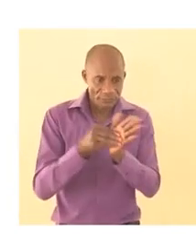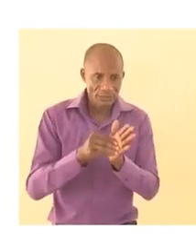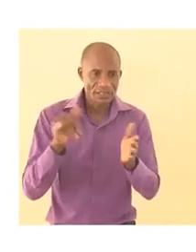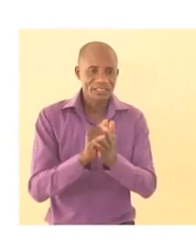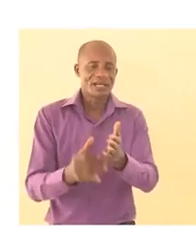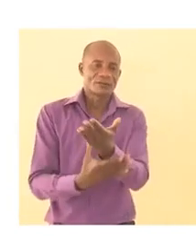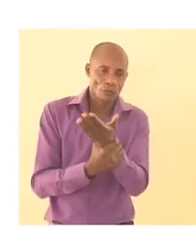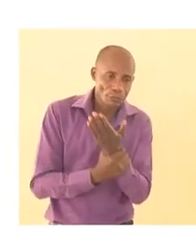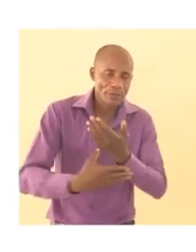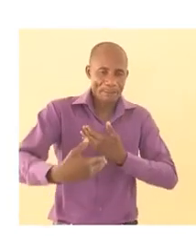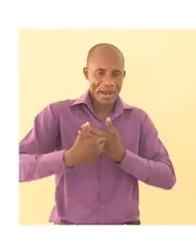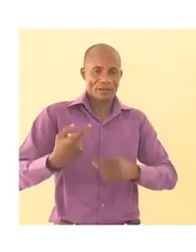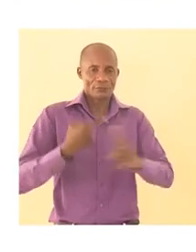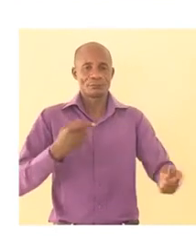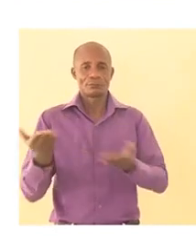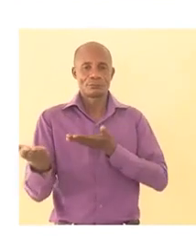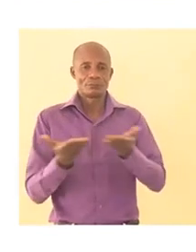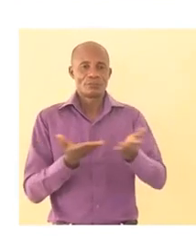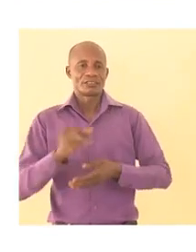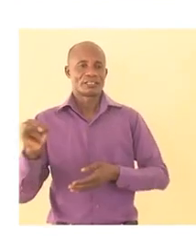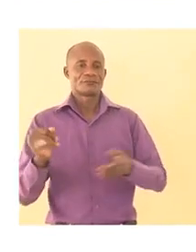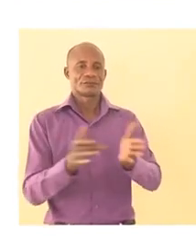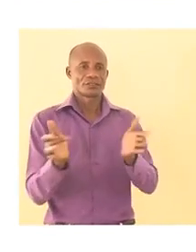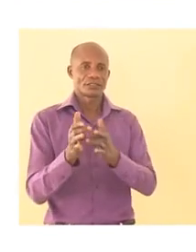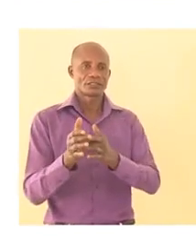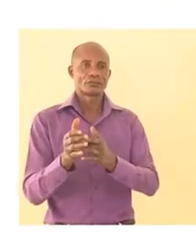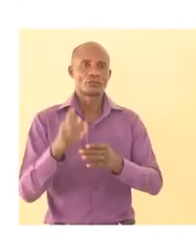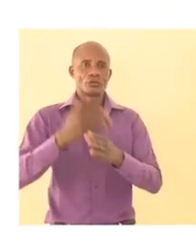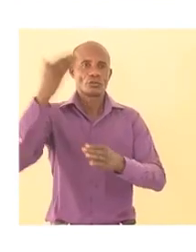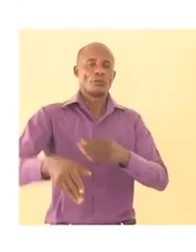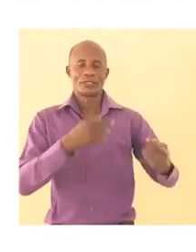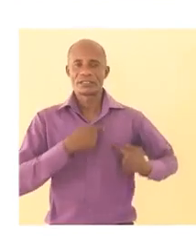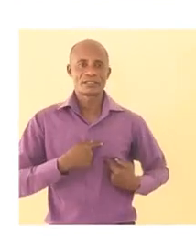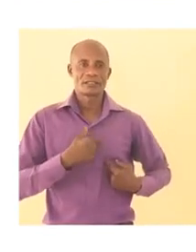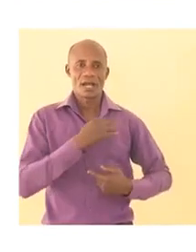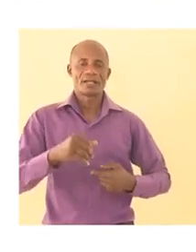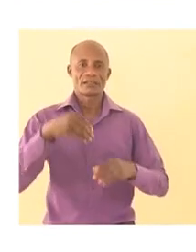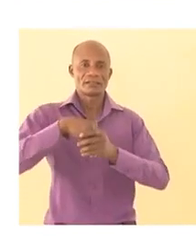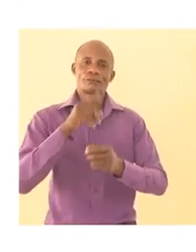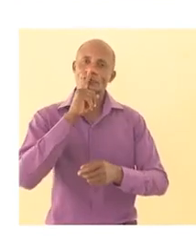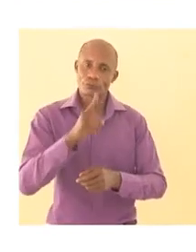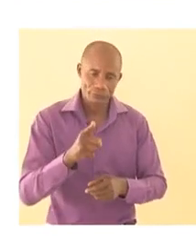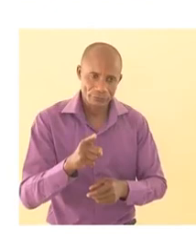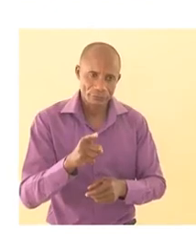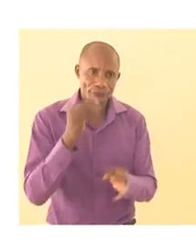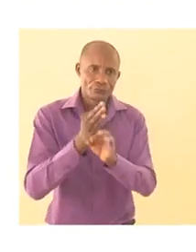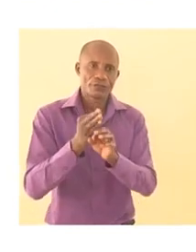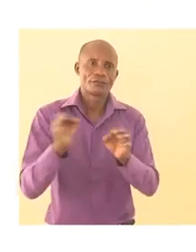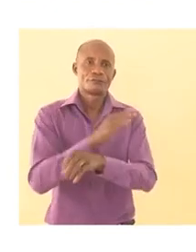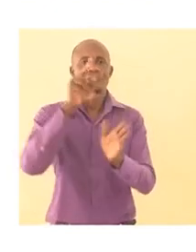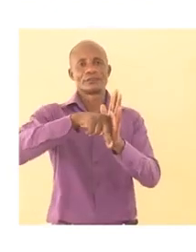are holding me back from serving Jesus wholeheartedly and in true fidelity?